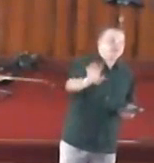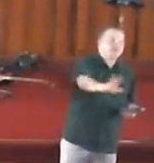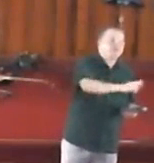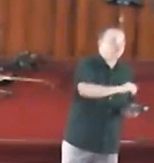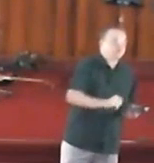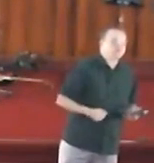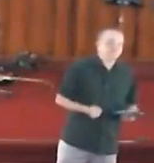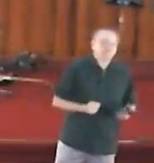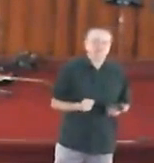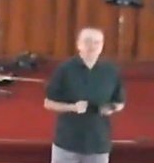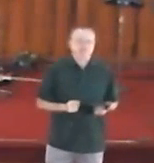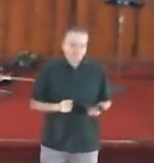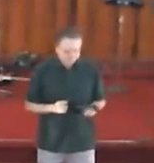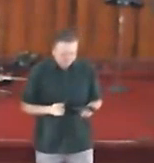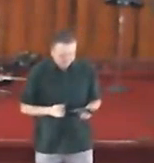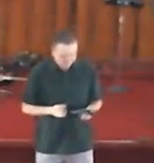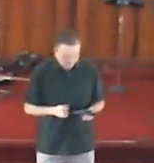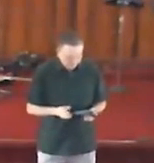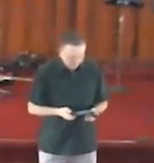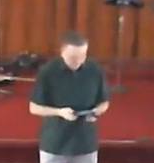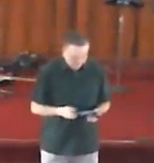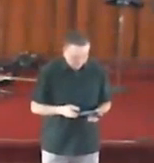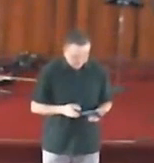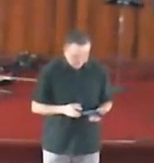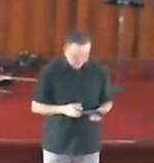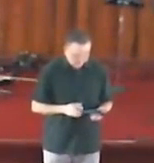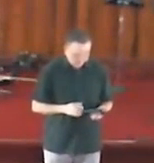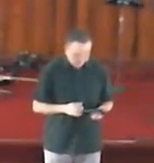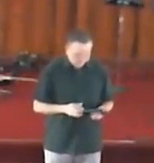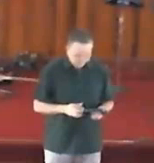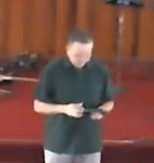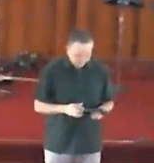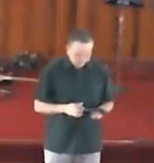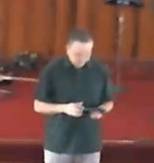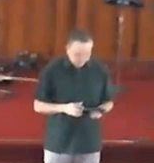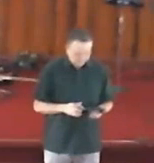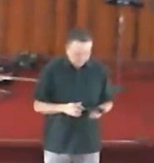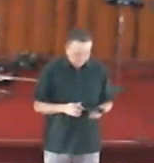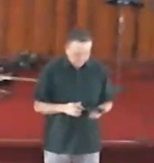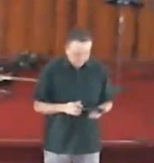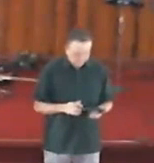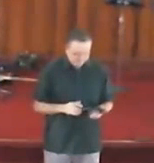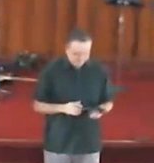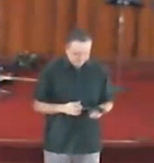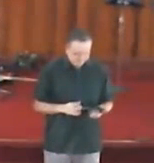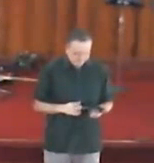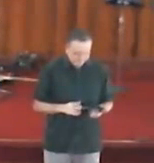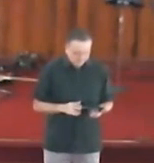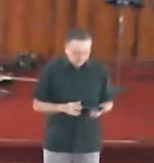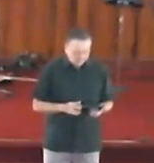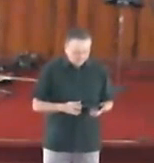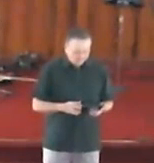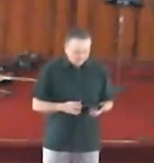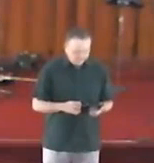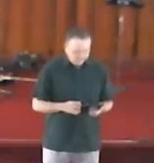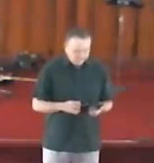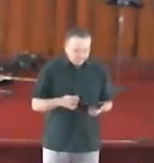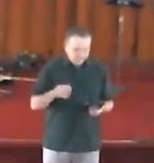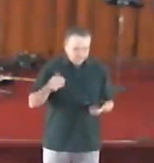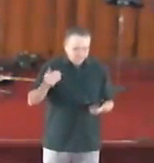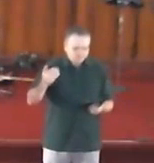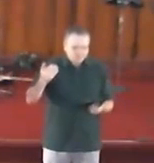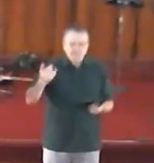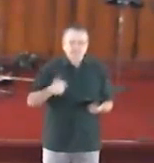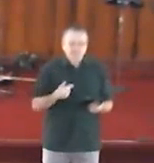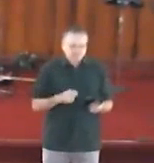a Éfeso. So we saw Rome, Thessalonica, Corinth, and now Ephesus. Hechos